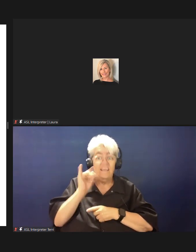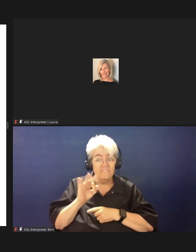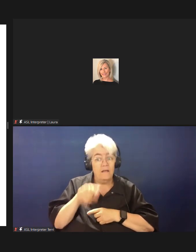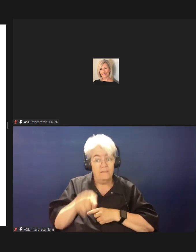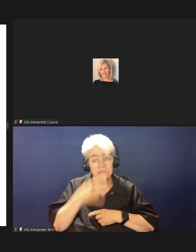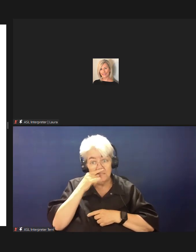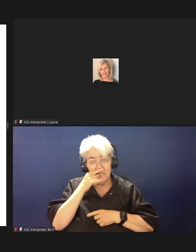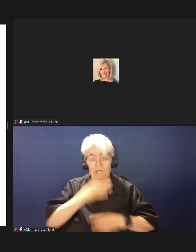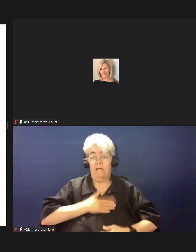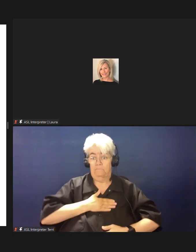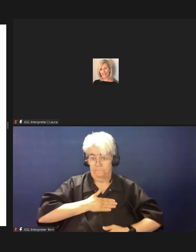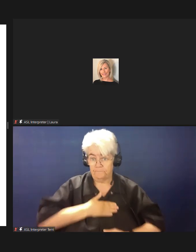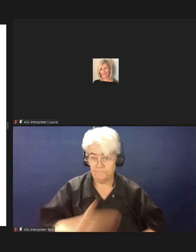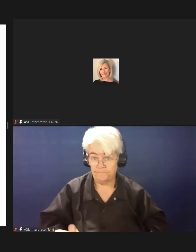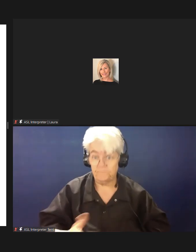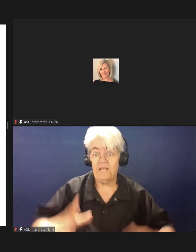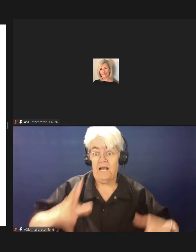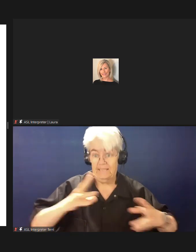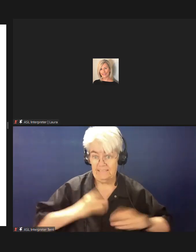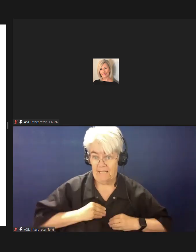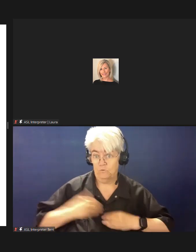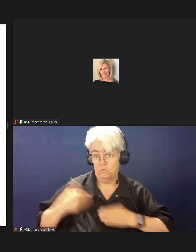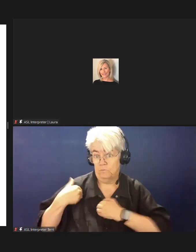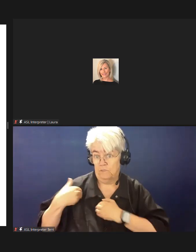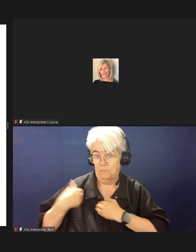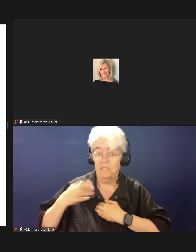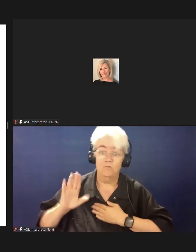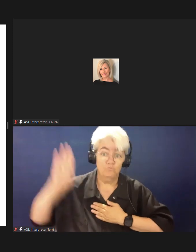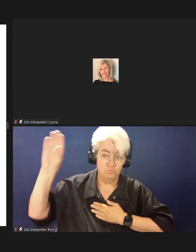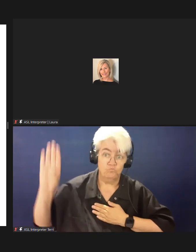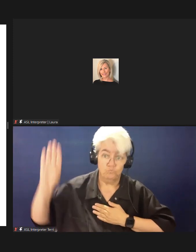successfully, then the screening process begins.